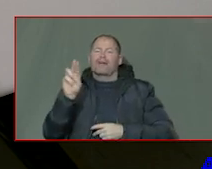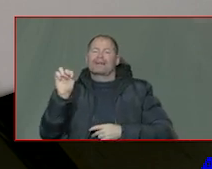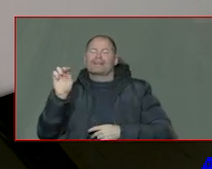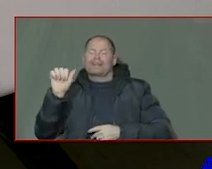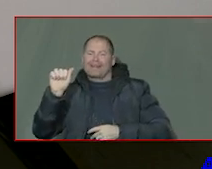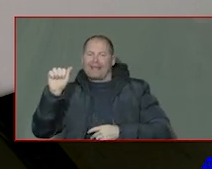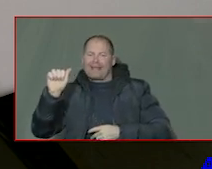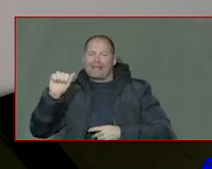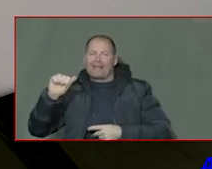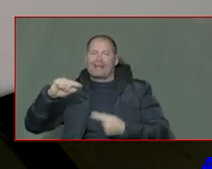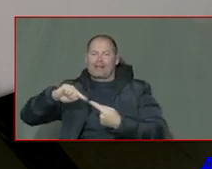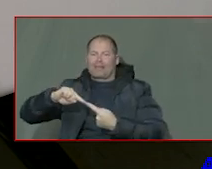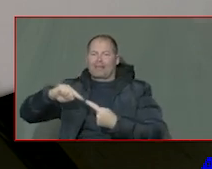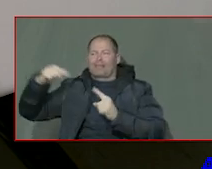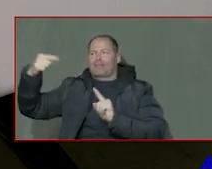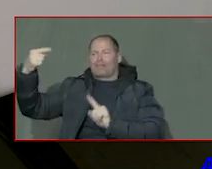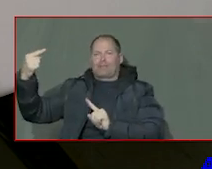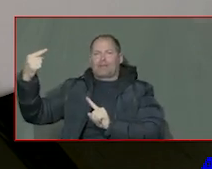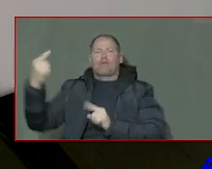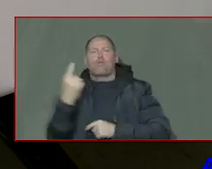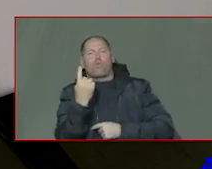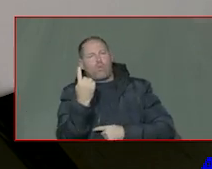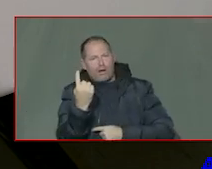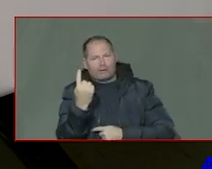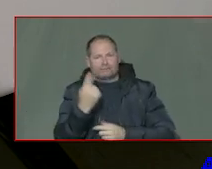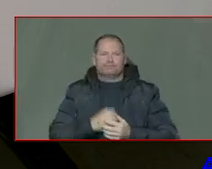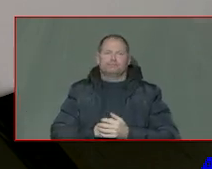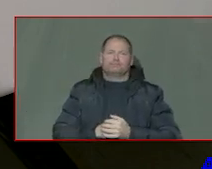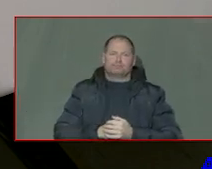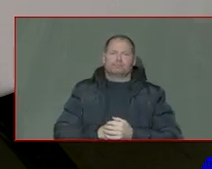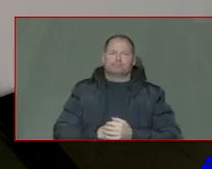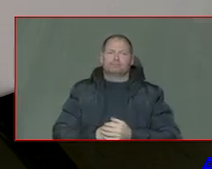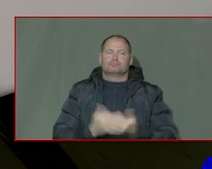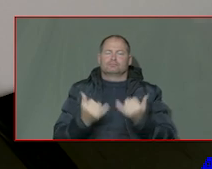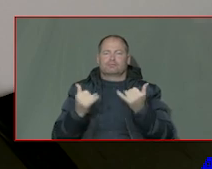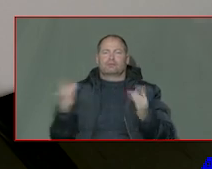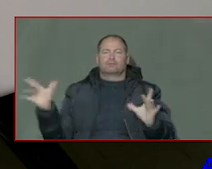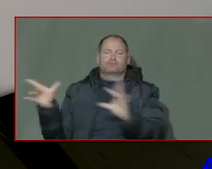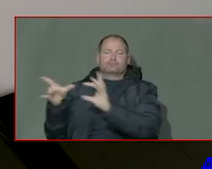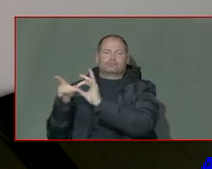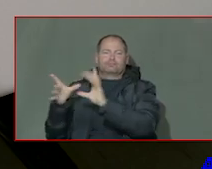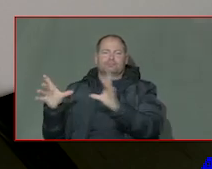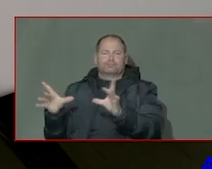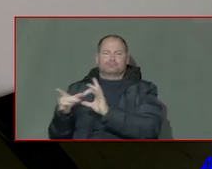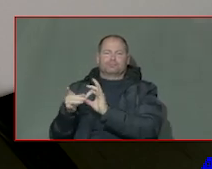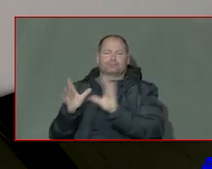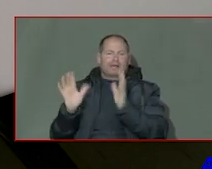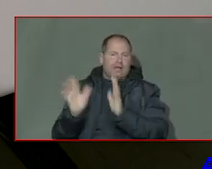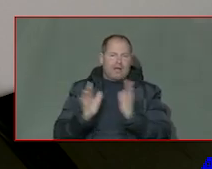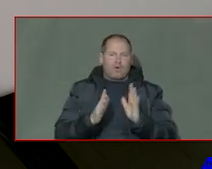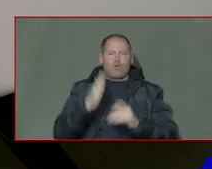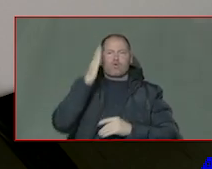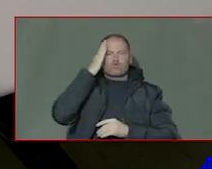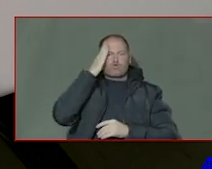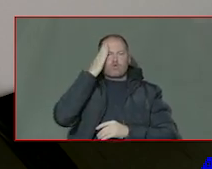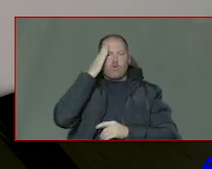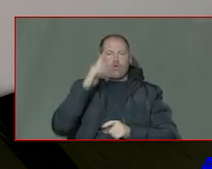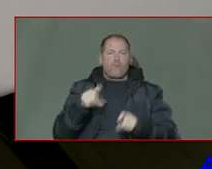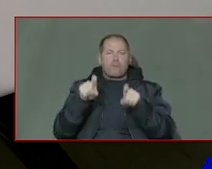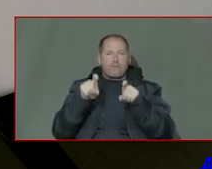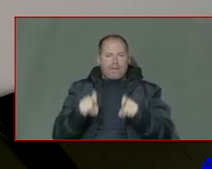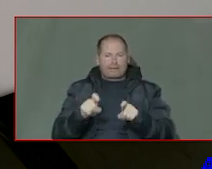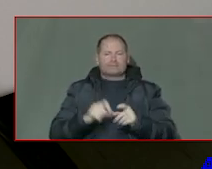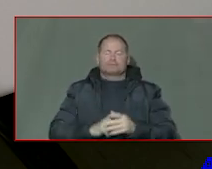nitrogenous base. What are those nitrogenous bases? Adenine, uracil, guanine, and cytosine.